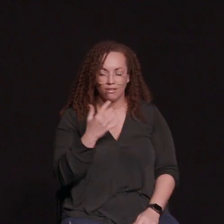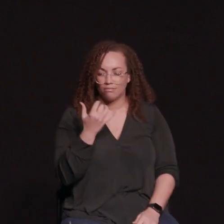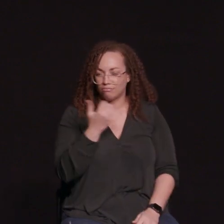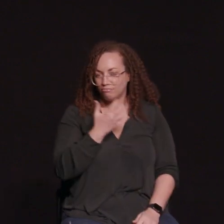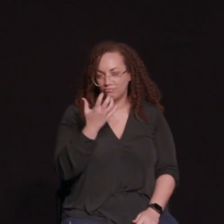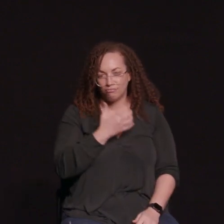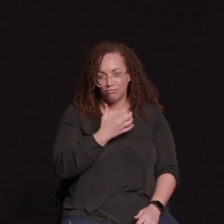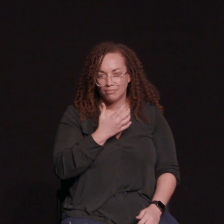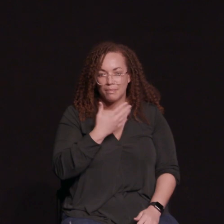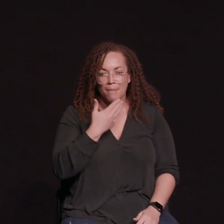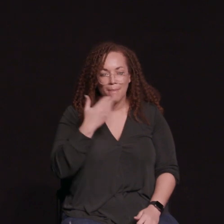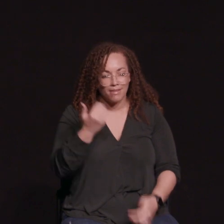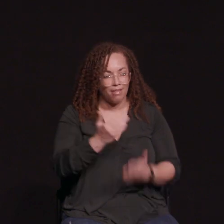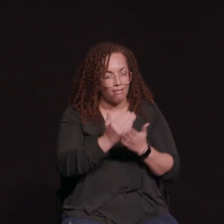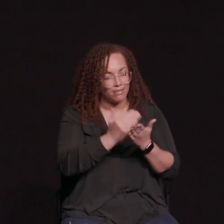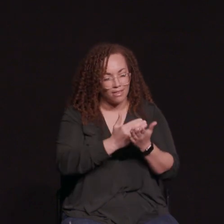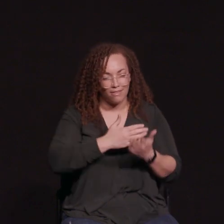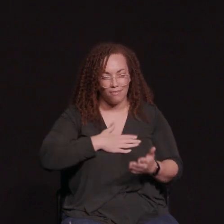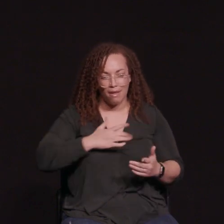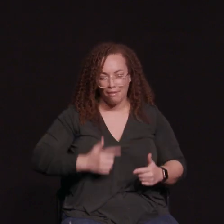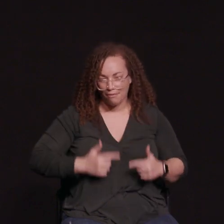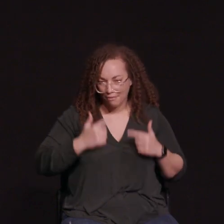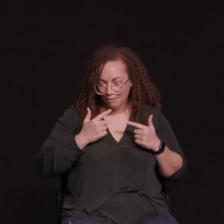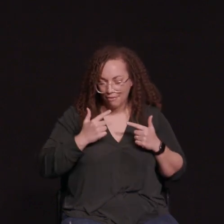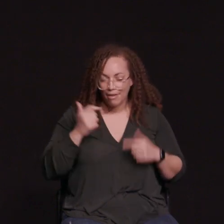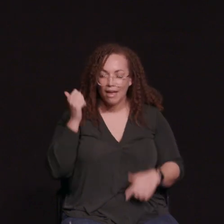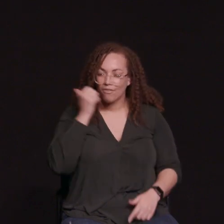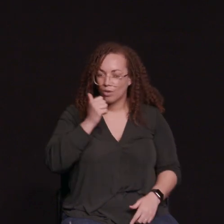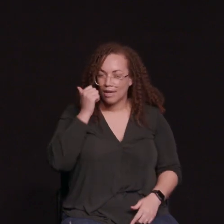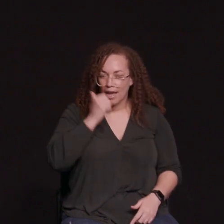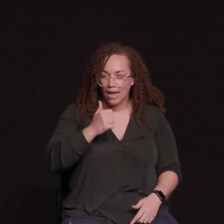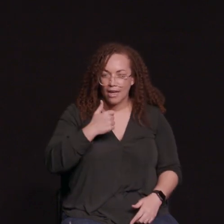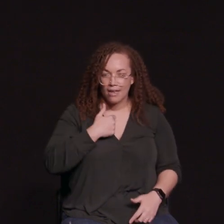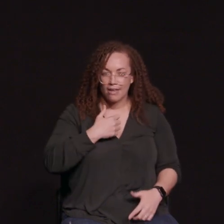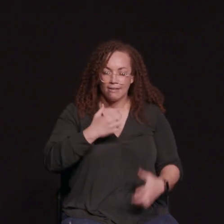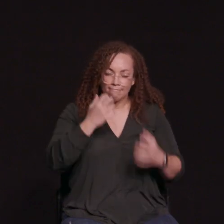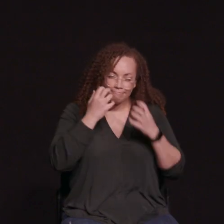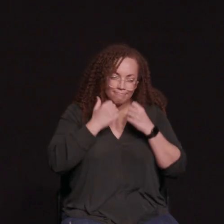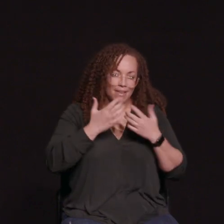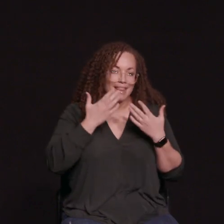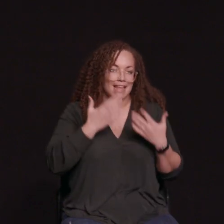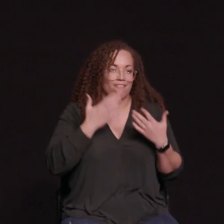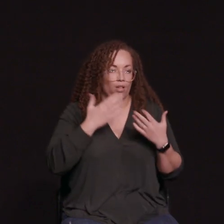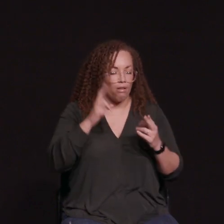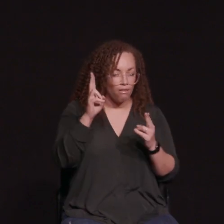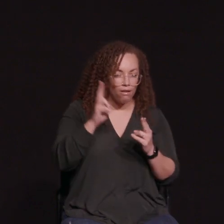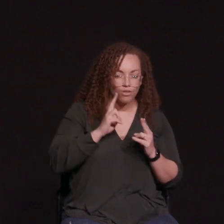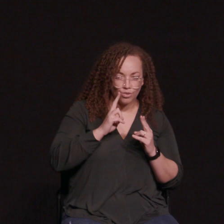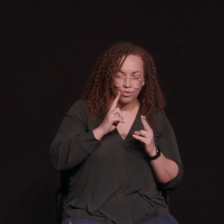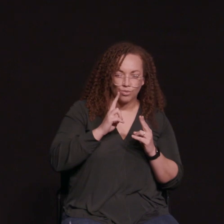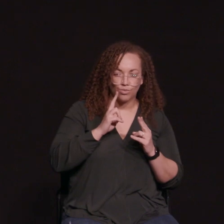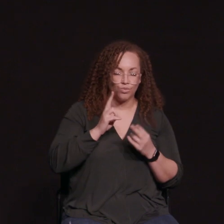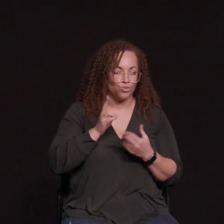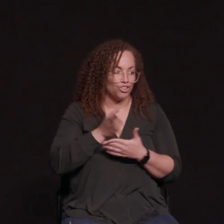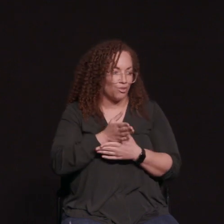blessings of my life. And every day I'm so thankful and honored to share it.